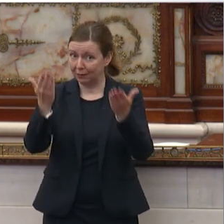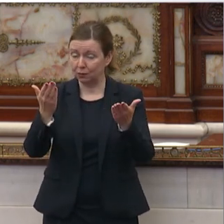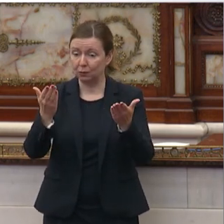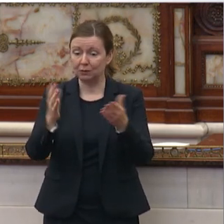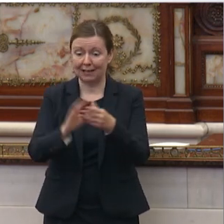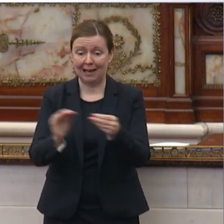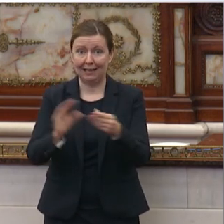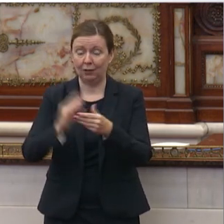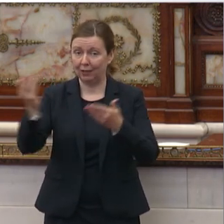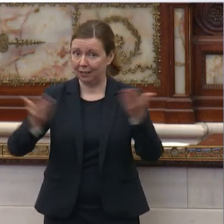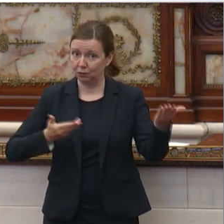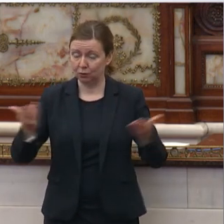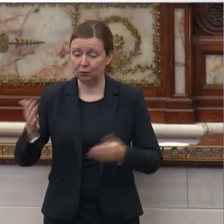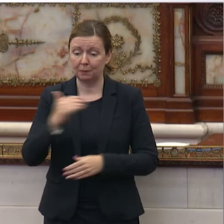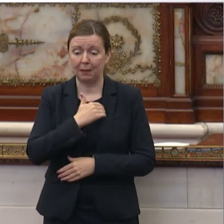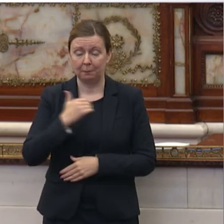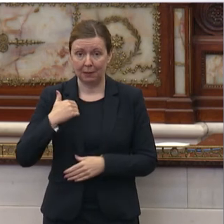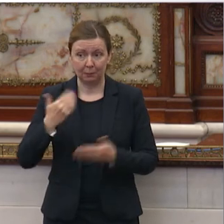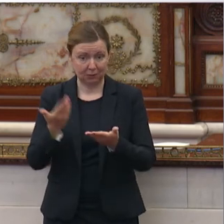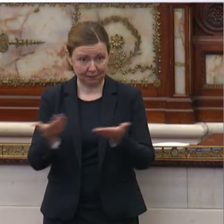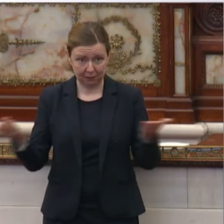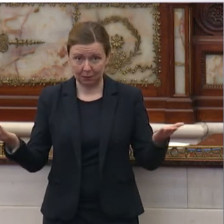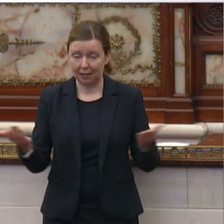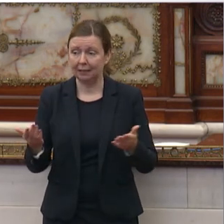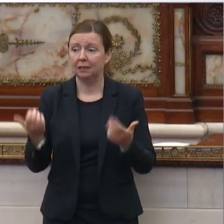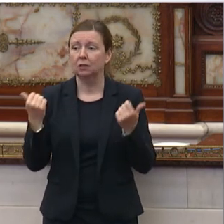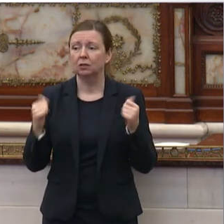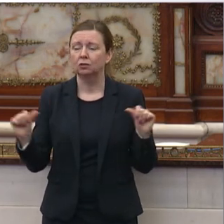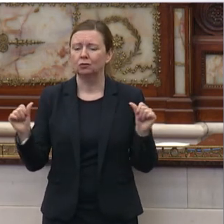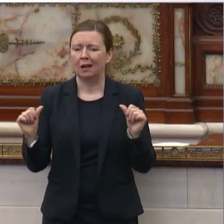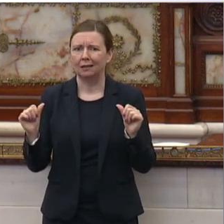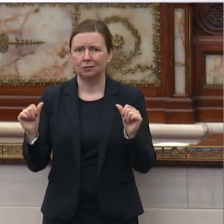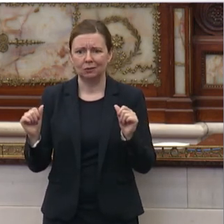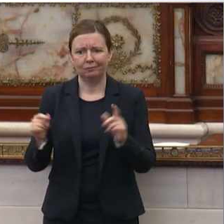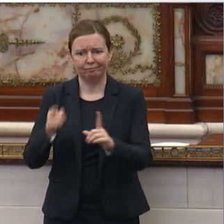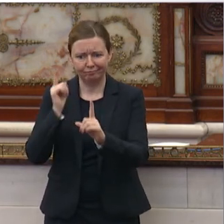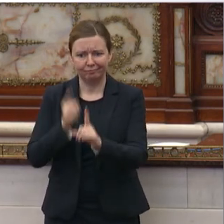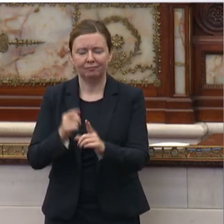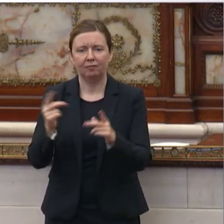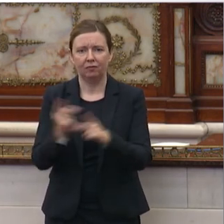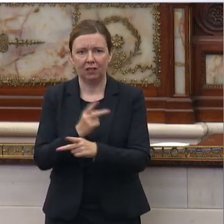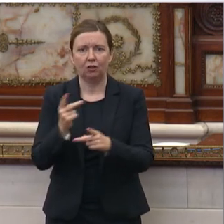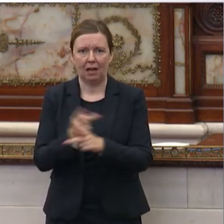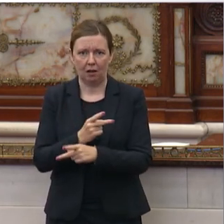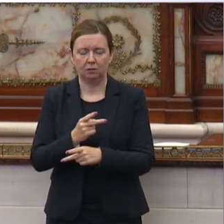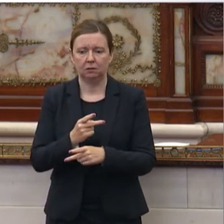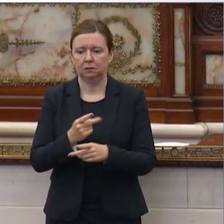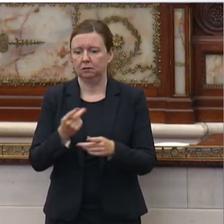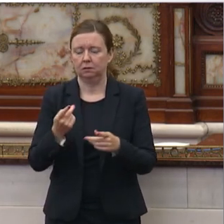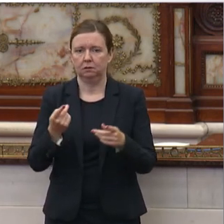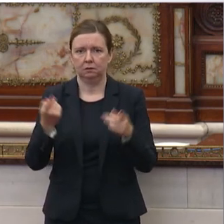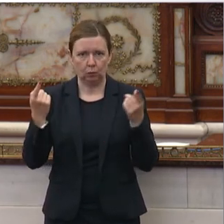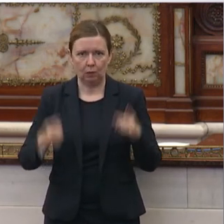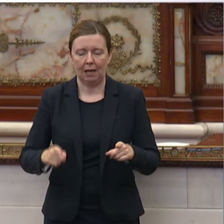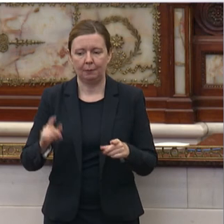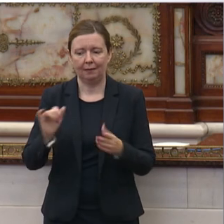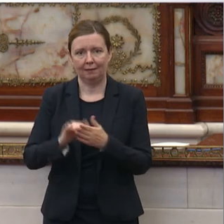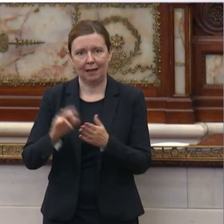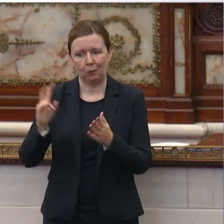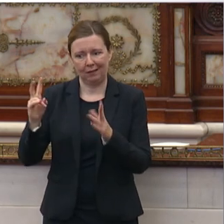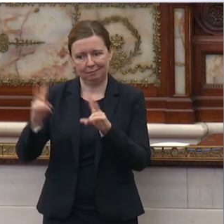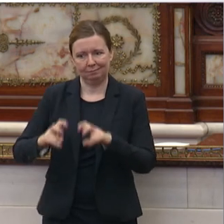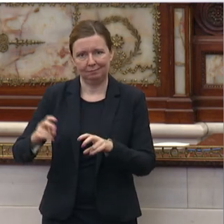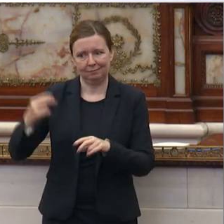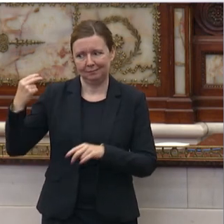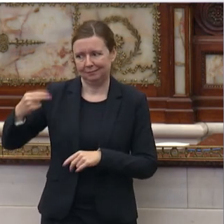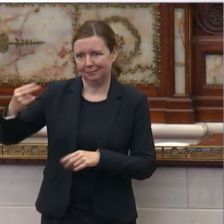been introduced by members of this body, trying to get to the bottom of this problem, that we also look at the history and look